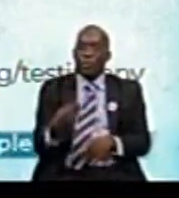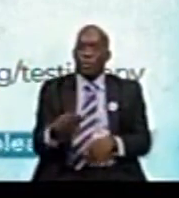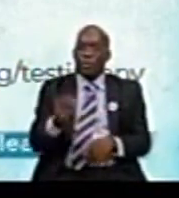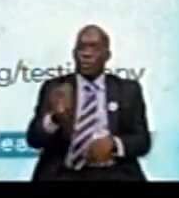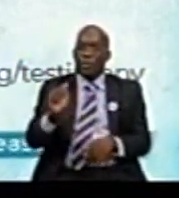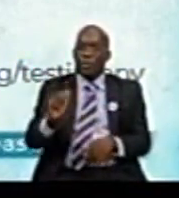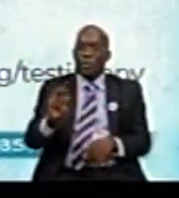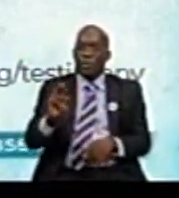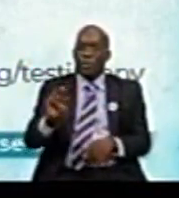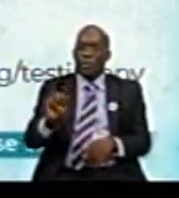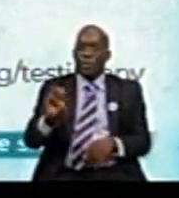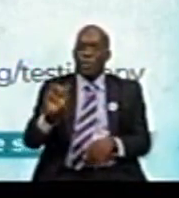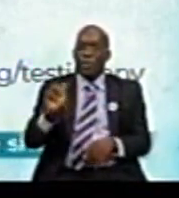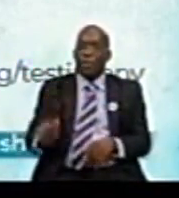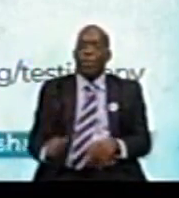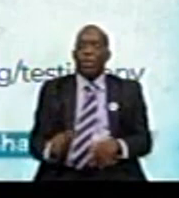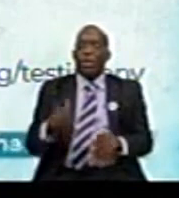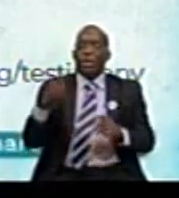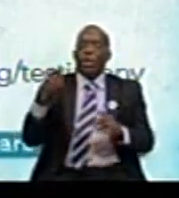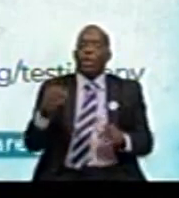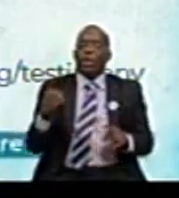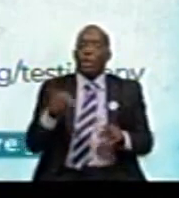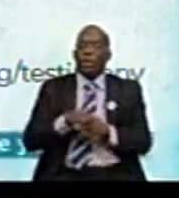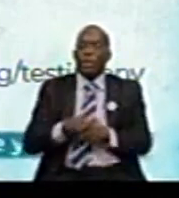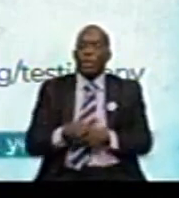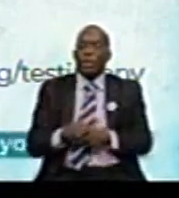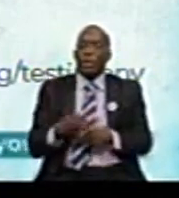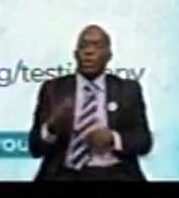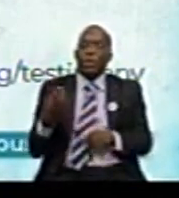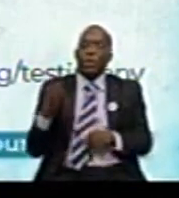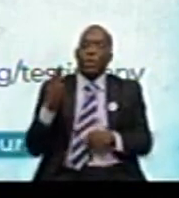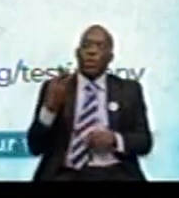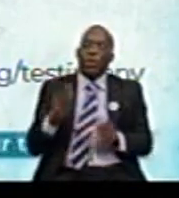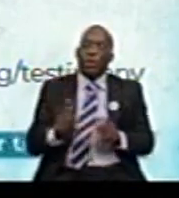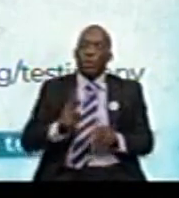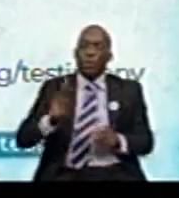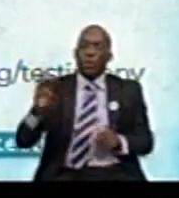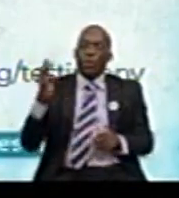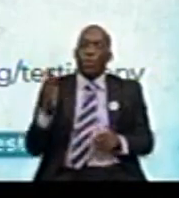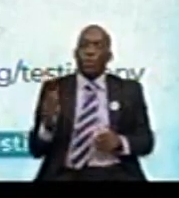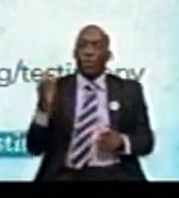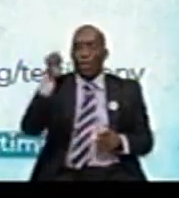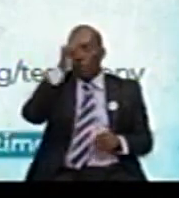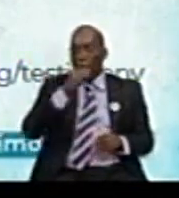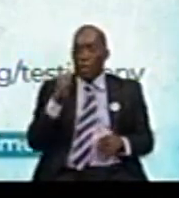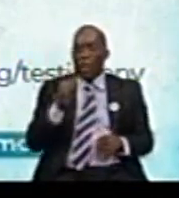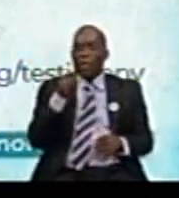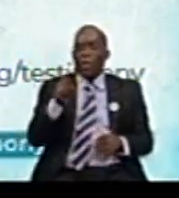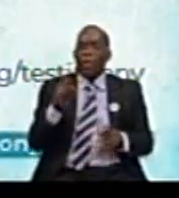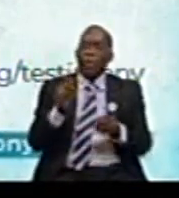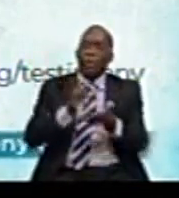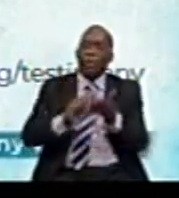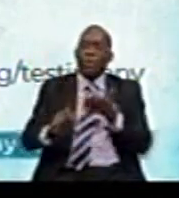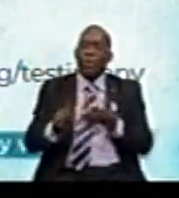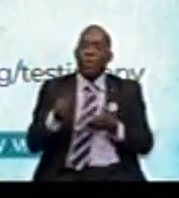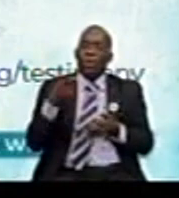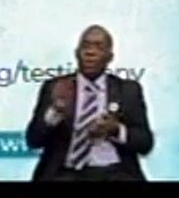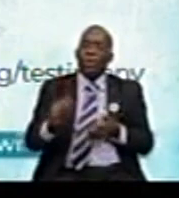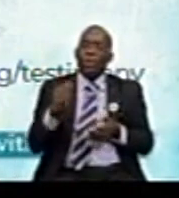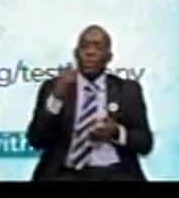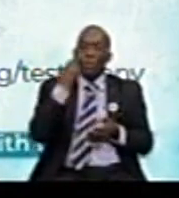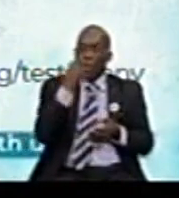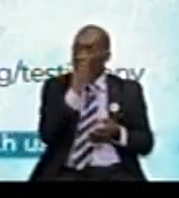Ghana, West Africa. His name is Akka Bennett. He wrote, "My eyes started itching